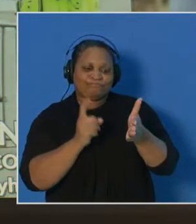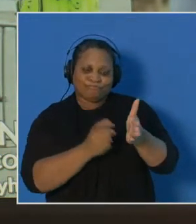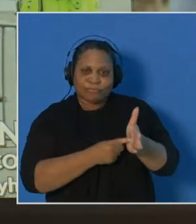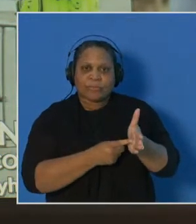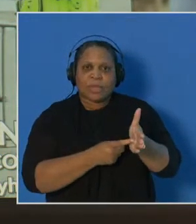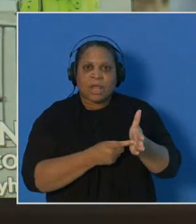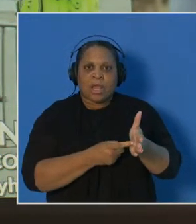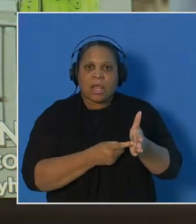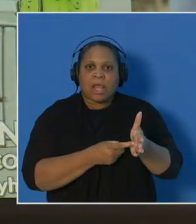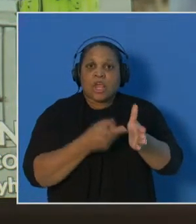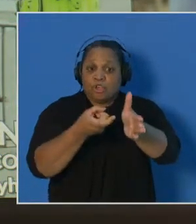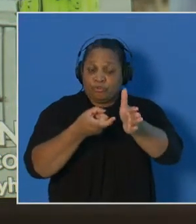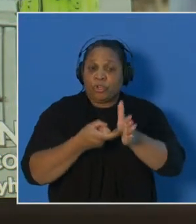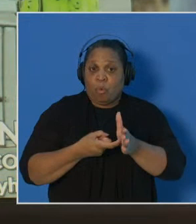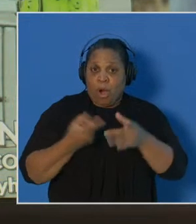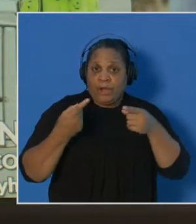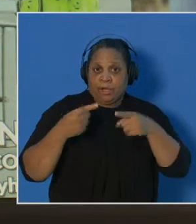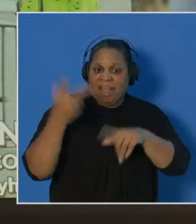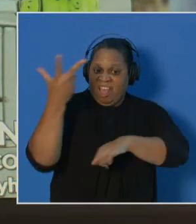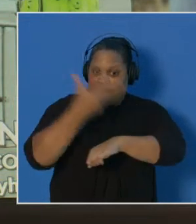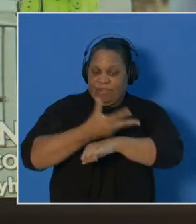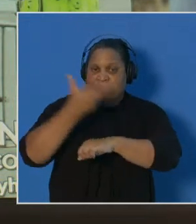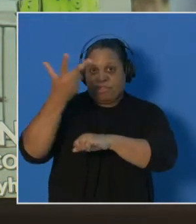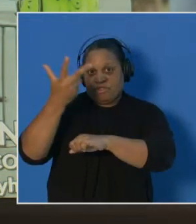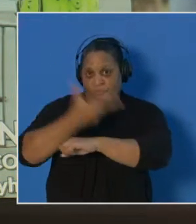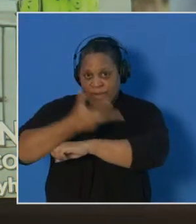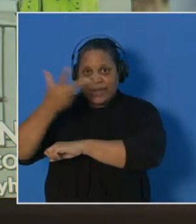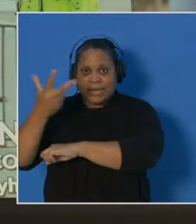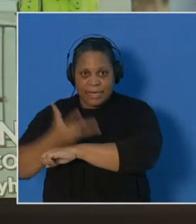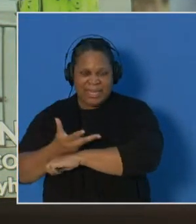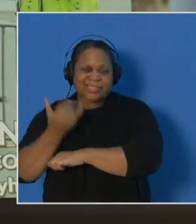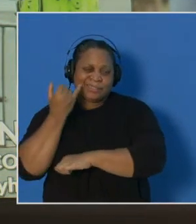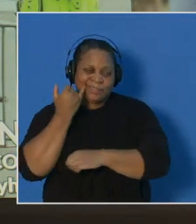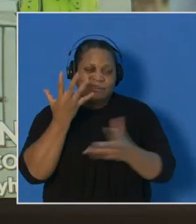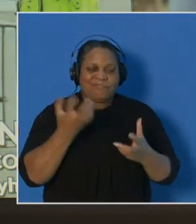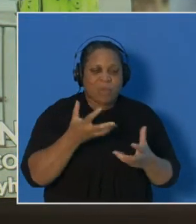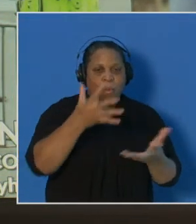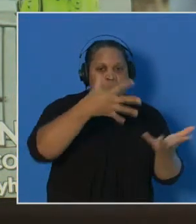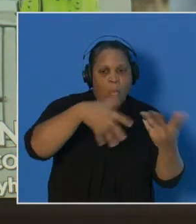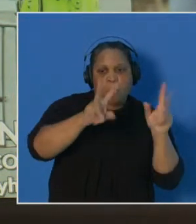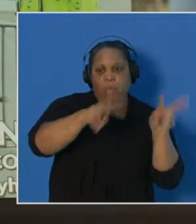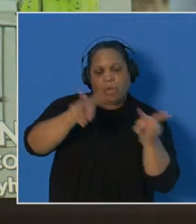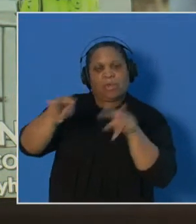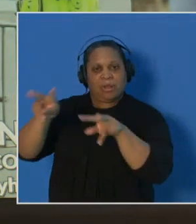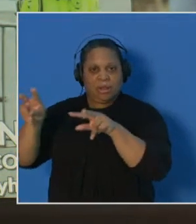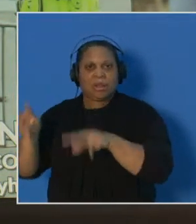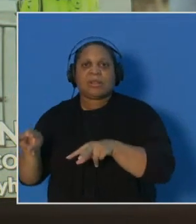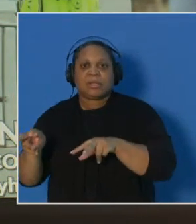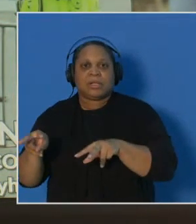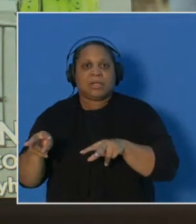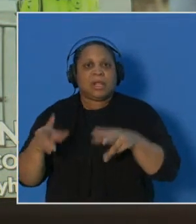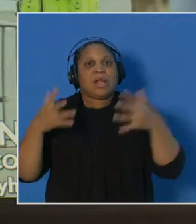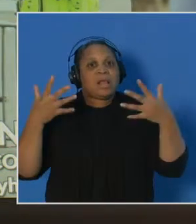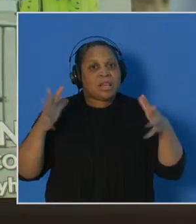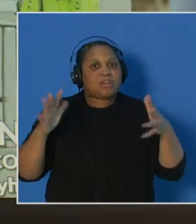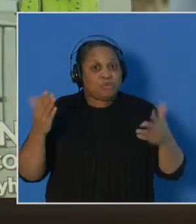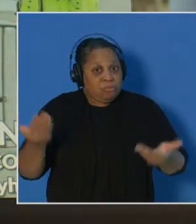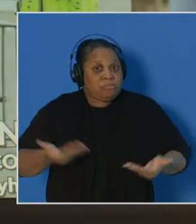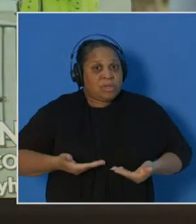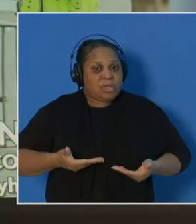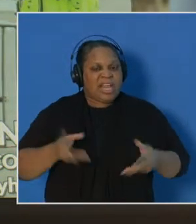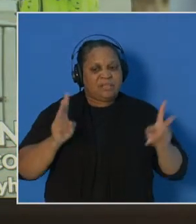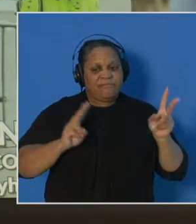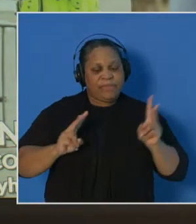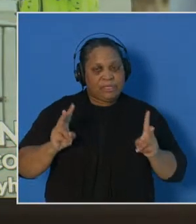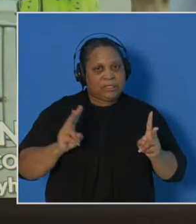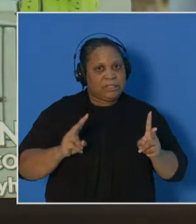required during the time here every 3 days if they wish to move around the island. At the conclusion of a guest visit, and